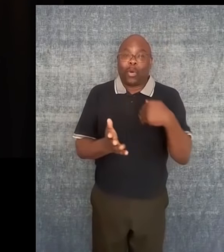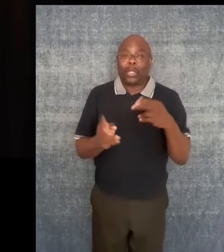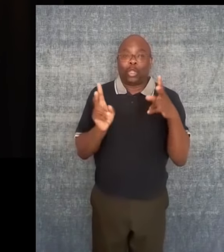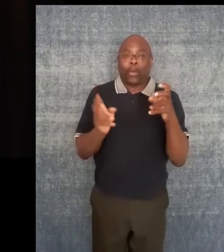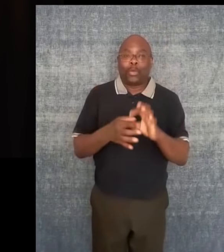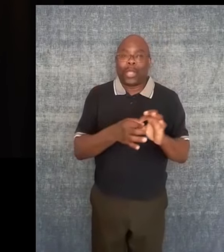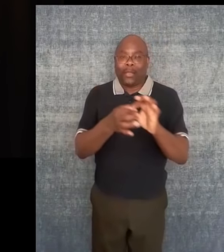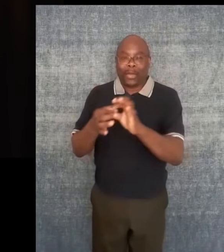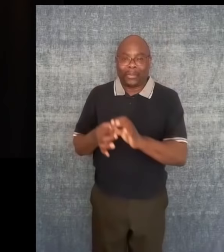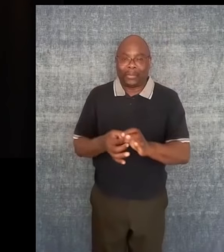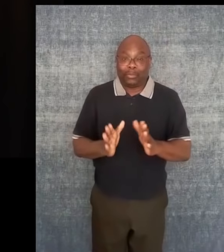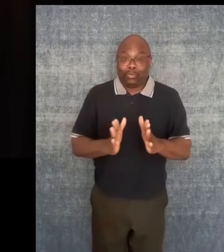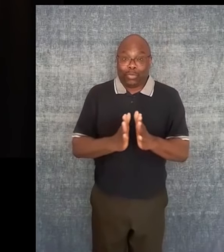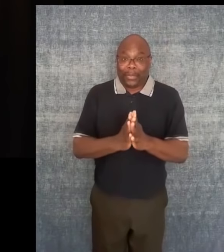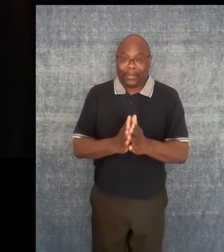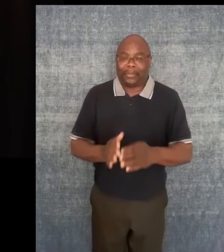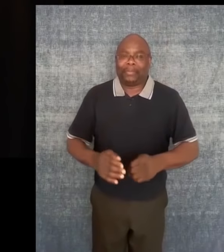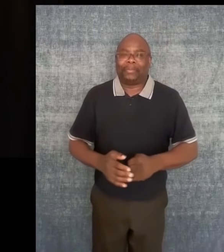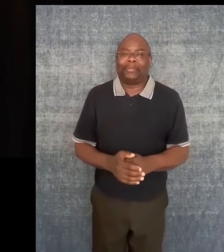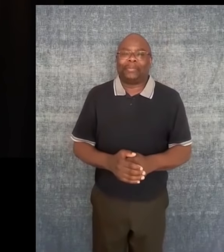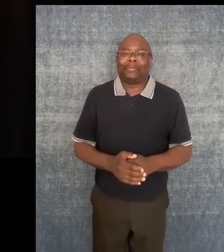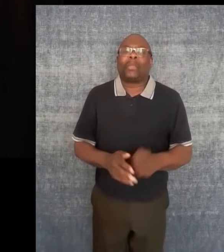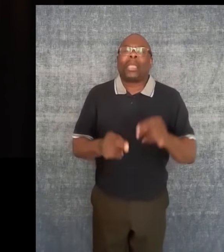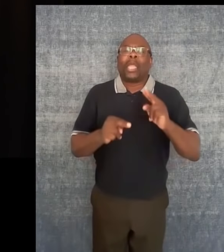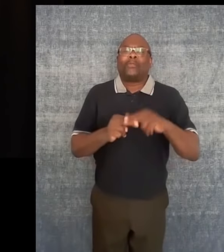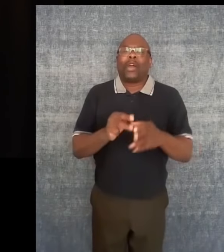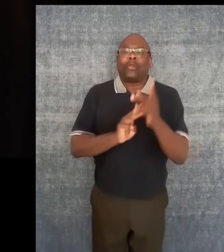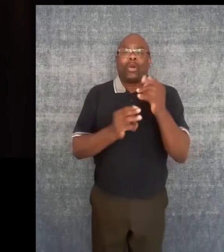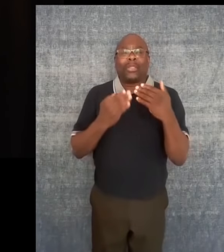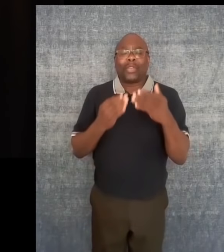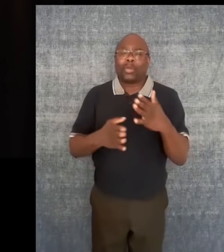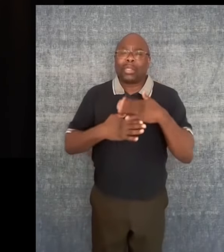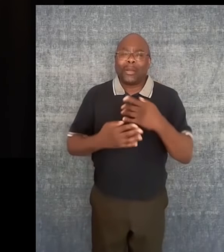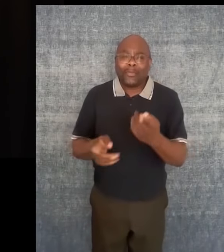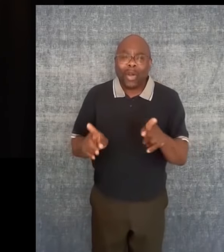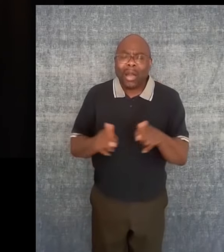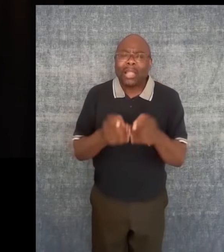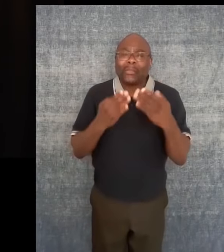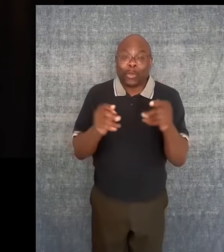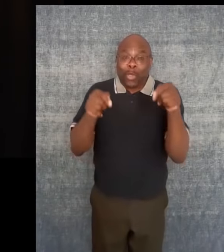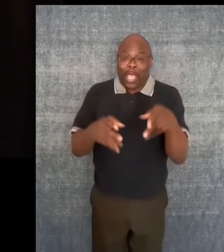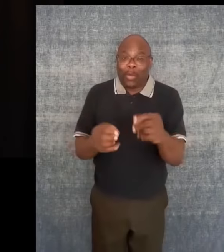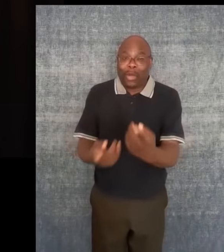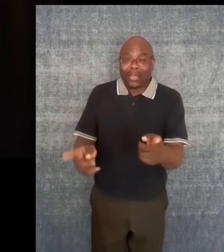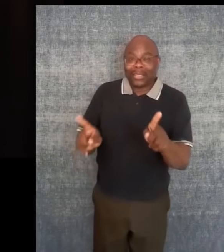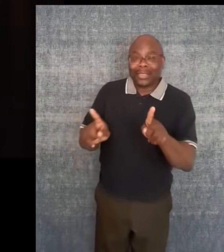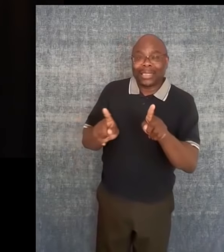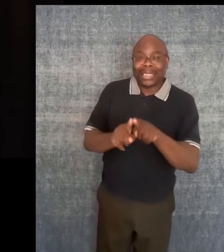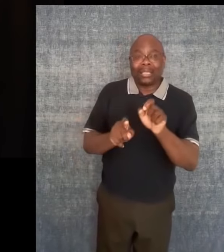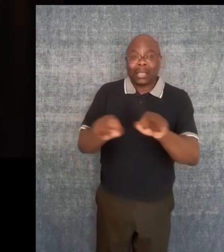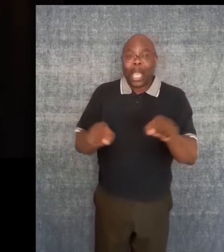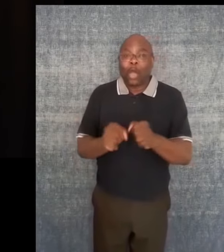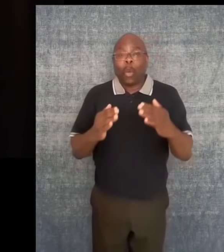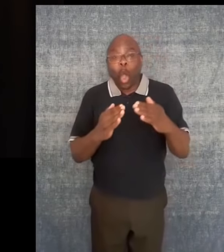together. Yeah, Father God, we just thank you for your love for us. We thank you you're here with us in our